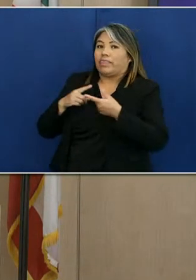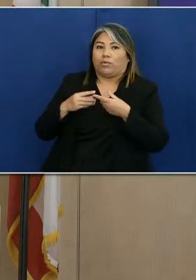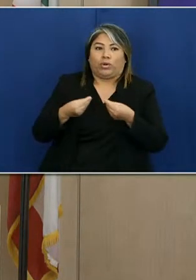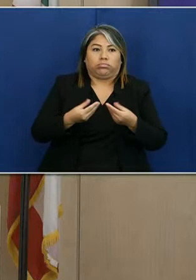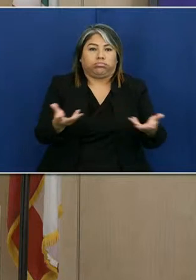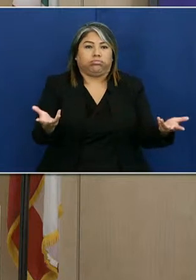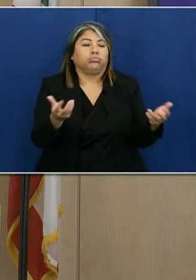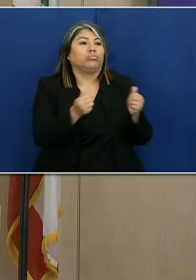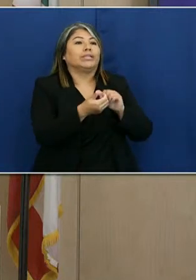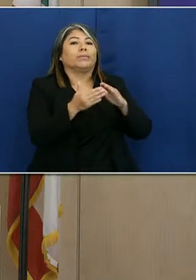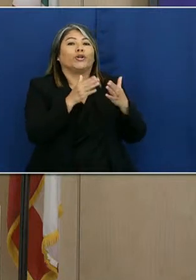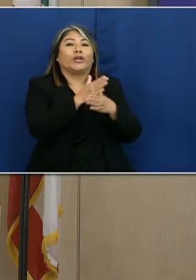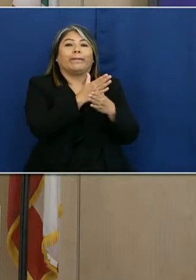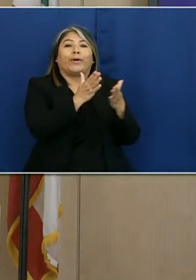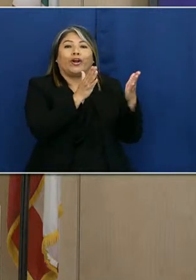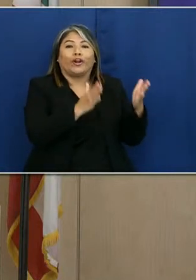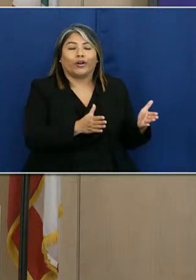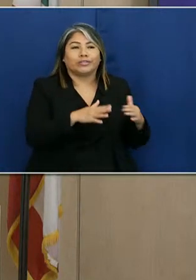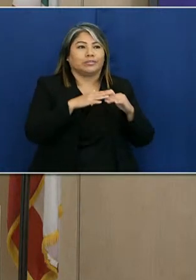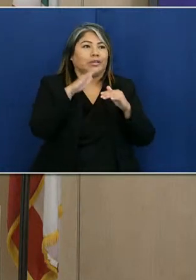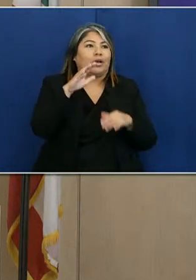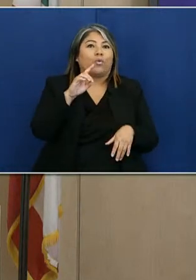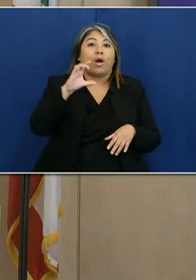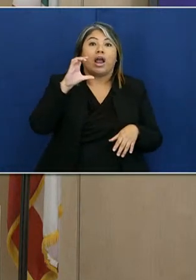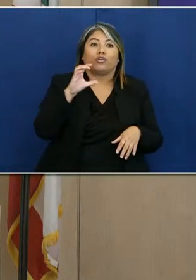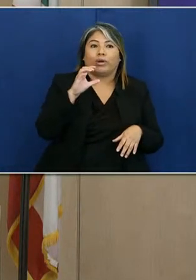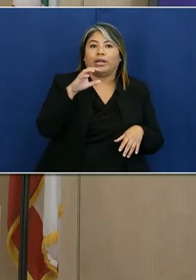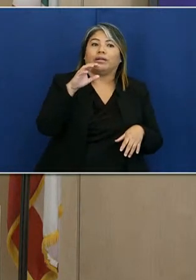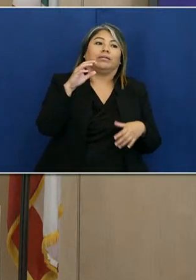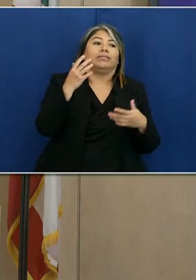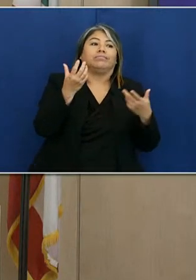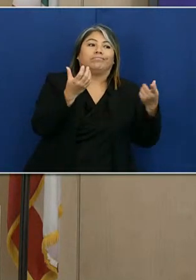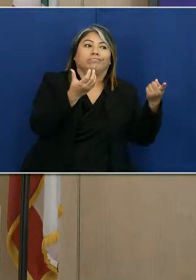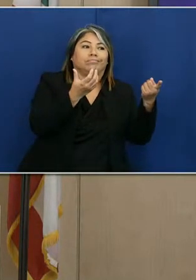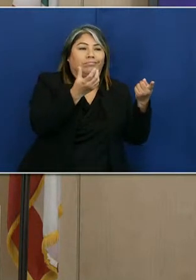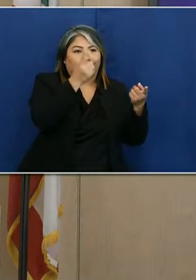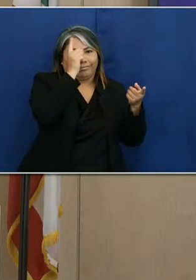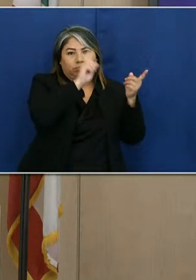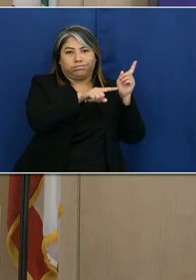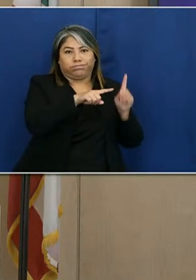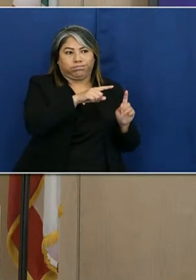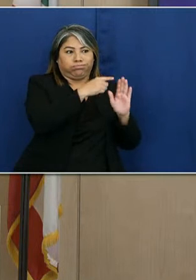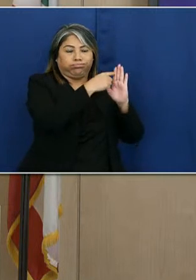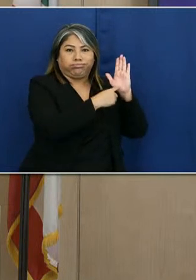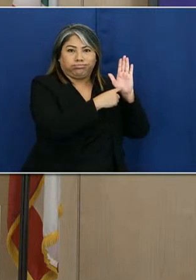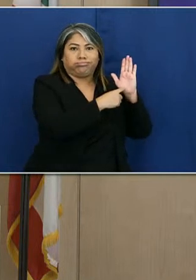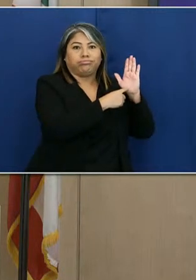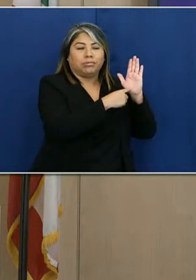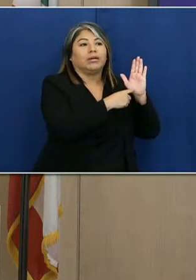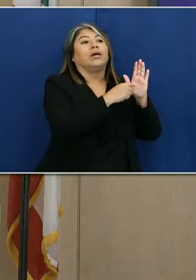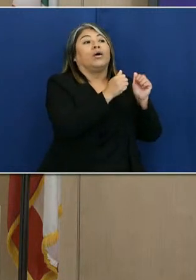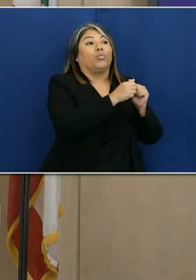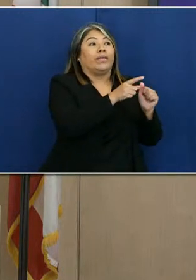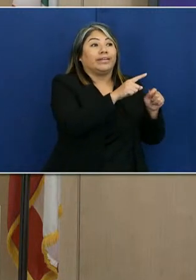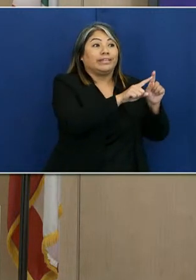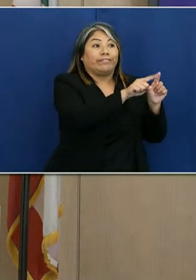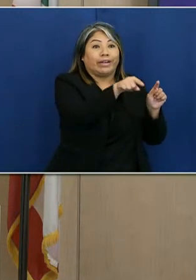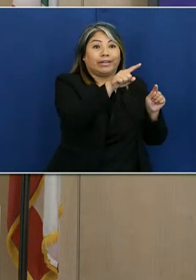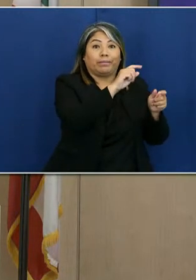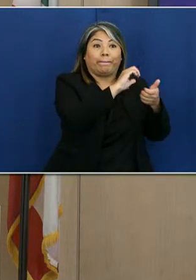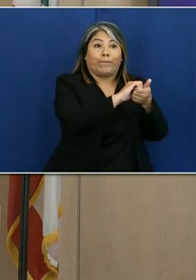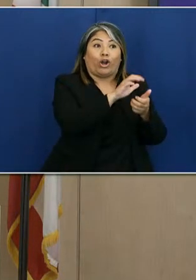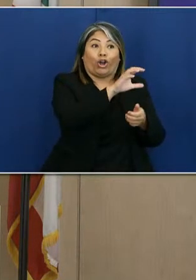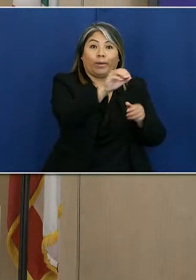community partners with over 100 memorandum of agreements with various partners so that they can administer